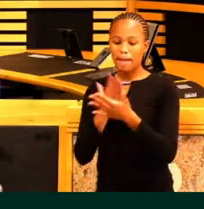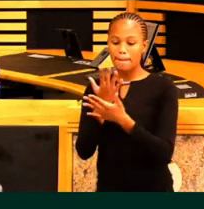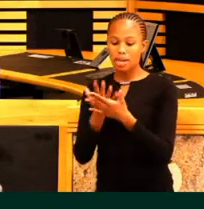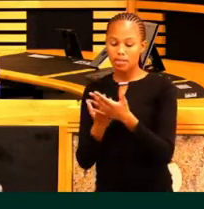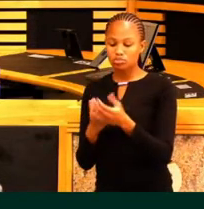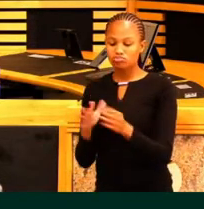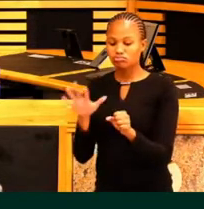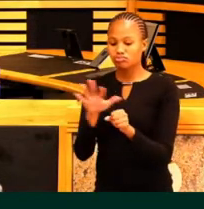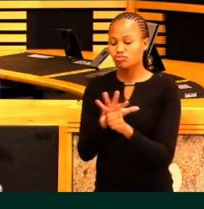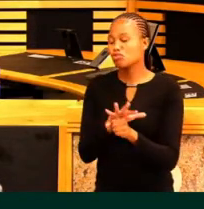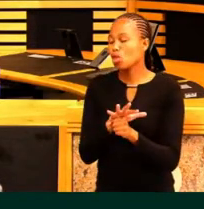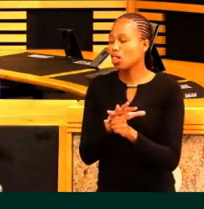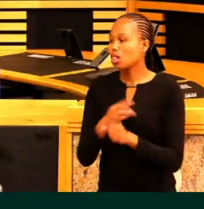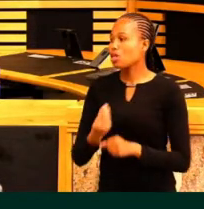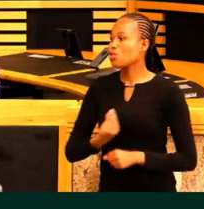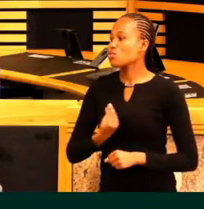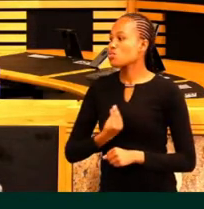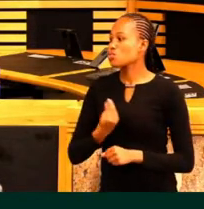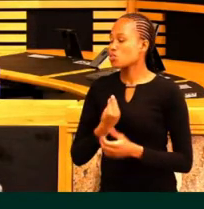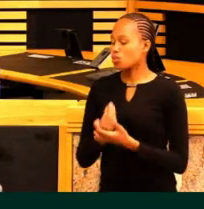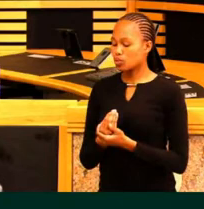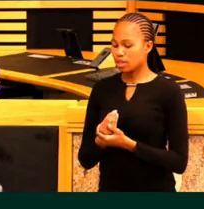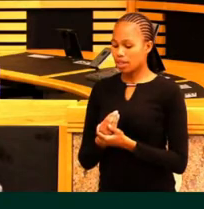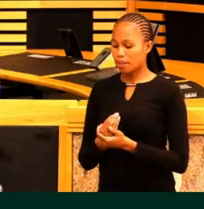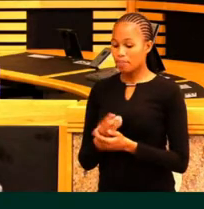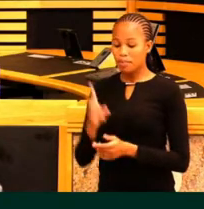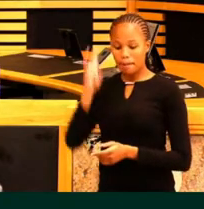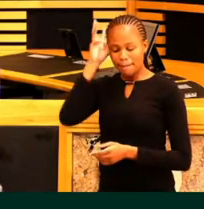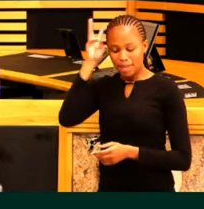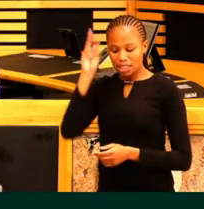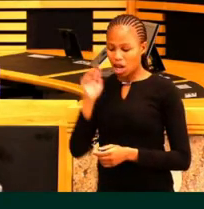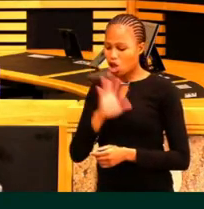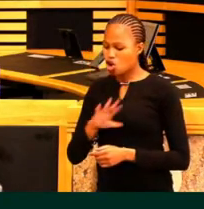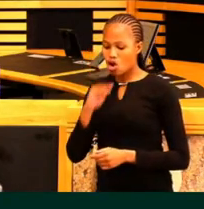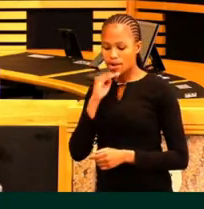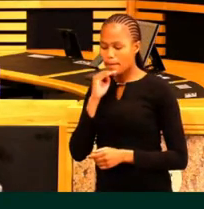people that Monday